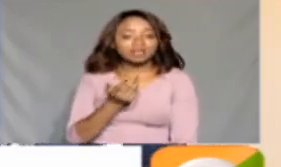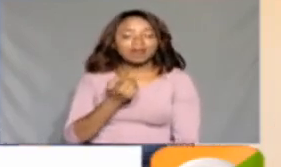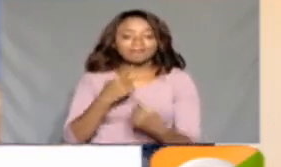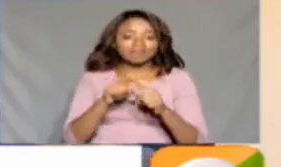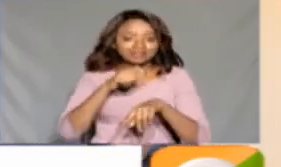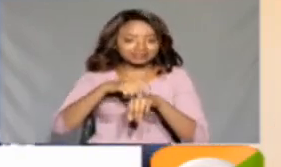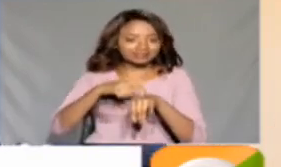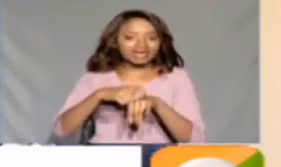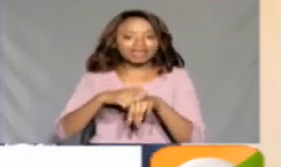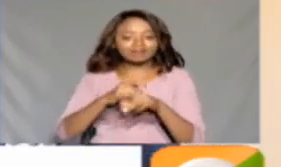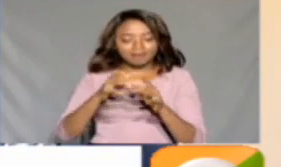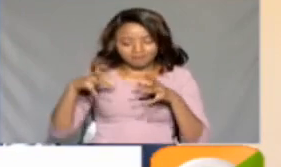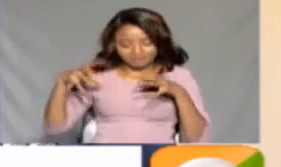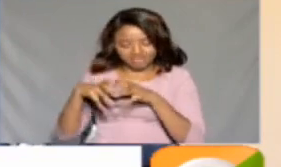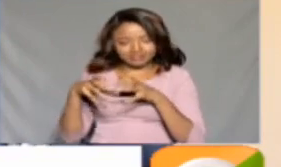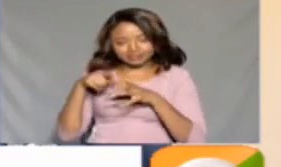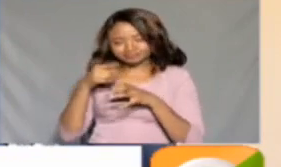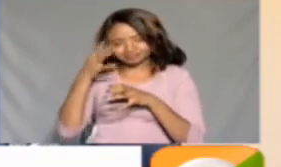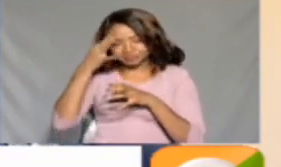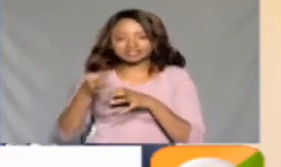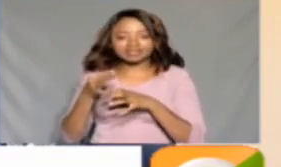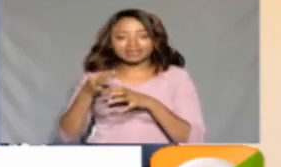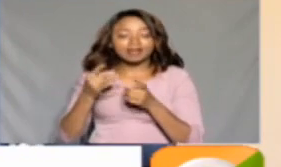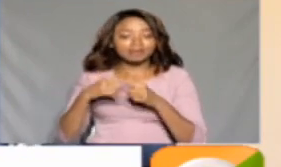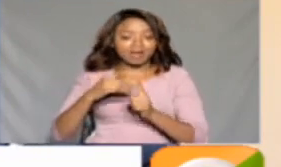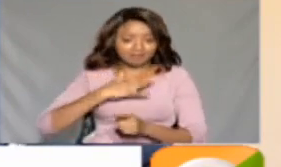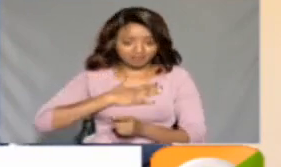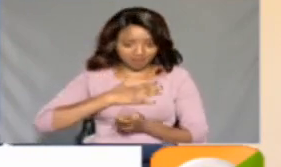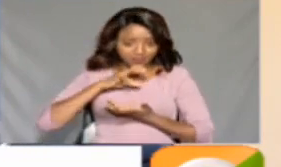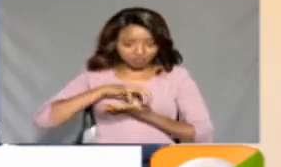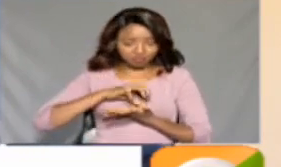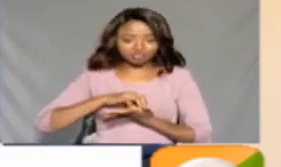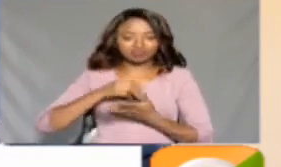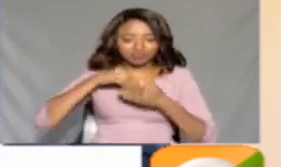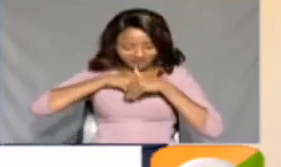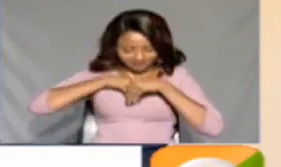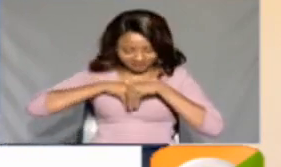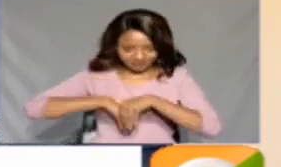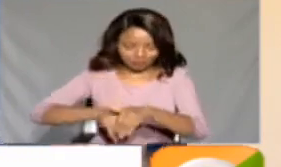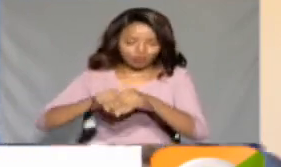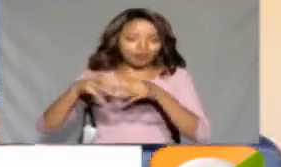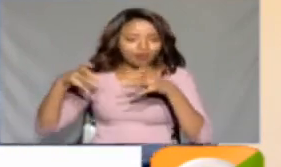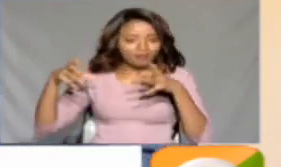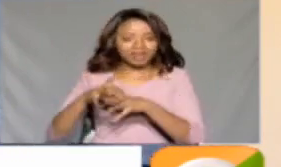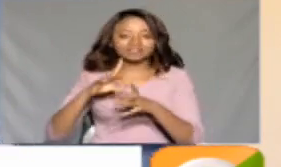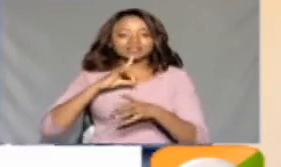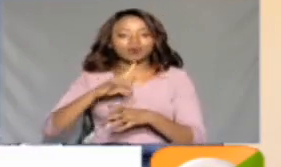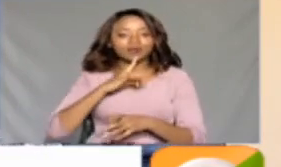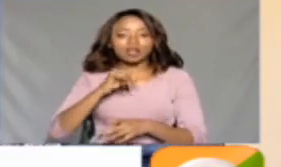called and the party decides otherwise. Okay. My position is to articulate the position of the party, not the